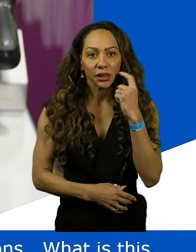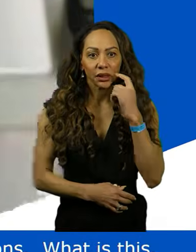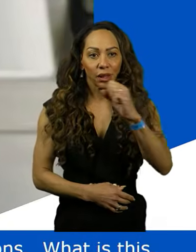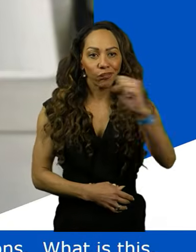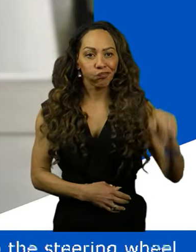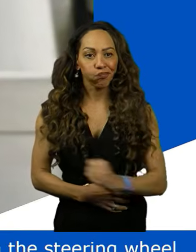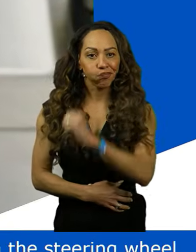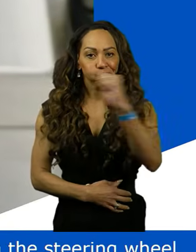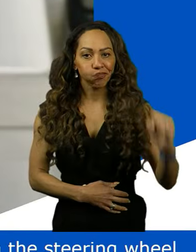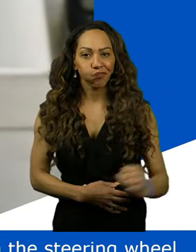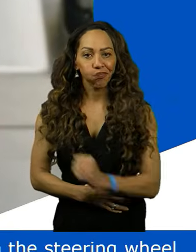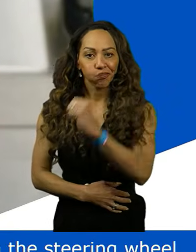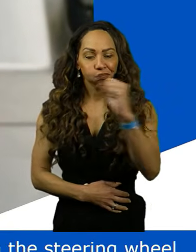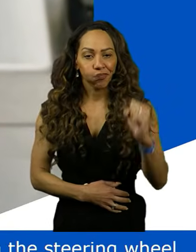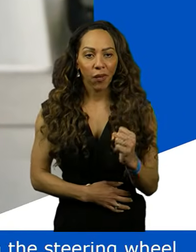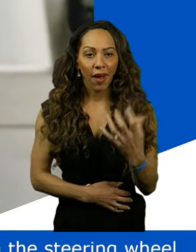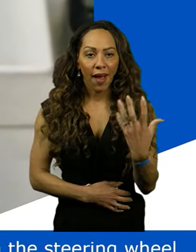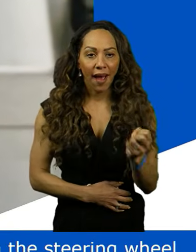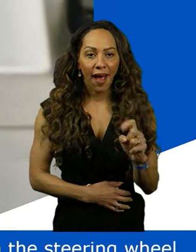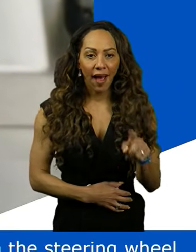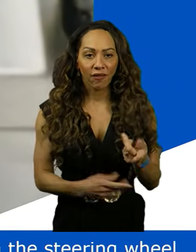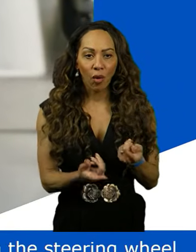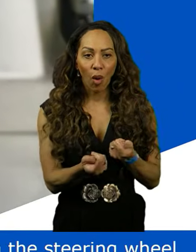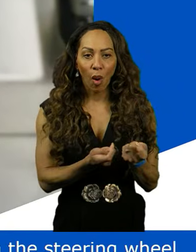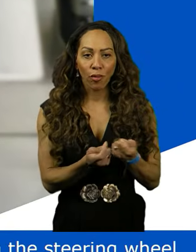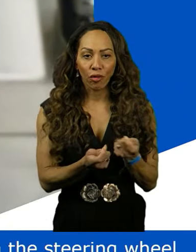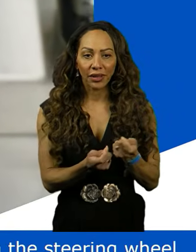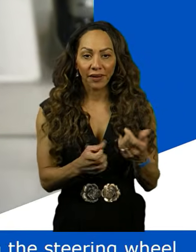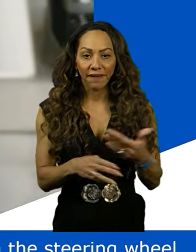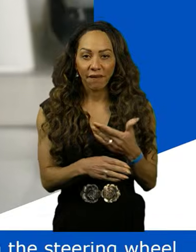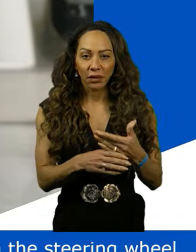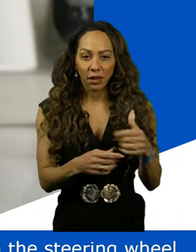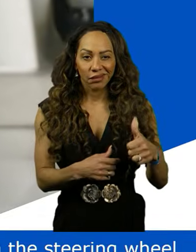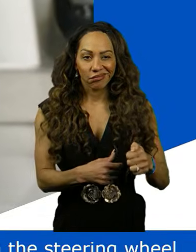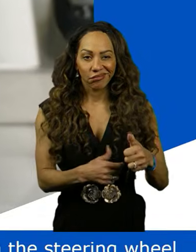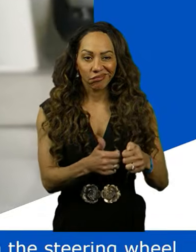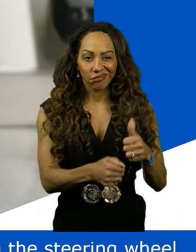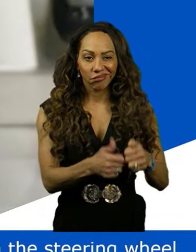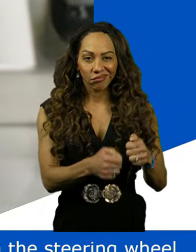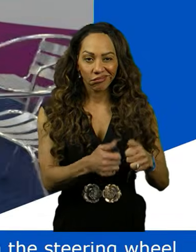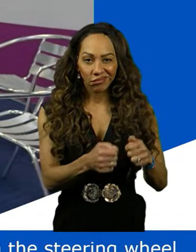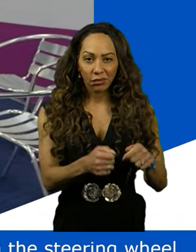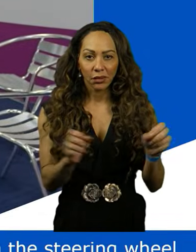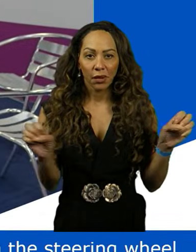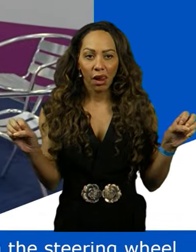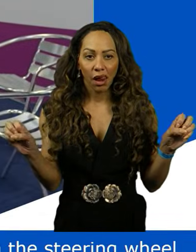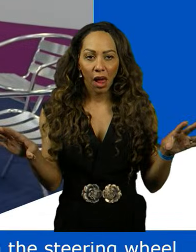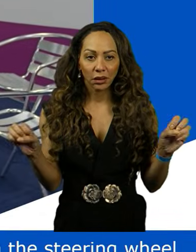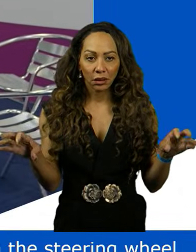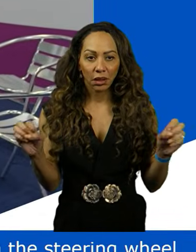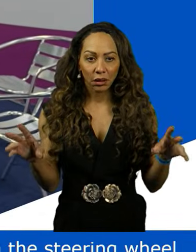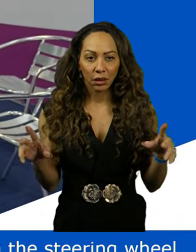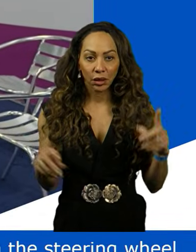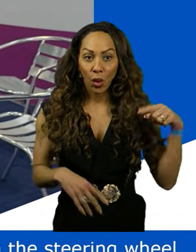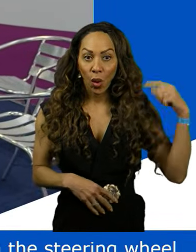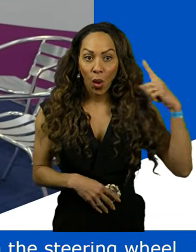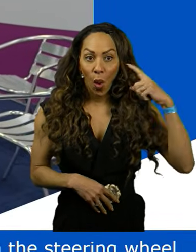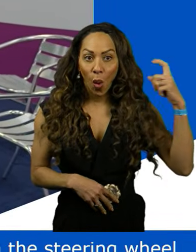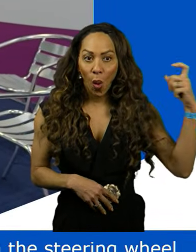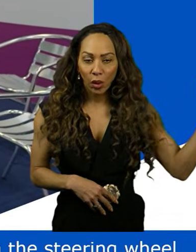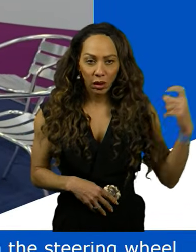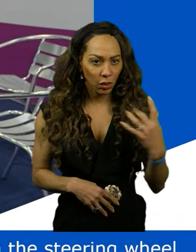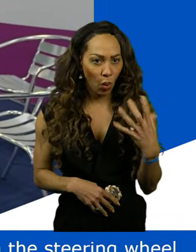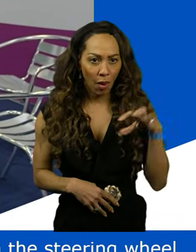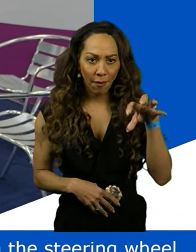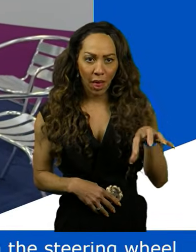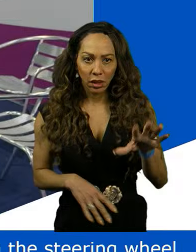two, operating secondary functions like wipers, indicators, horn. All in one place? Yes, one place.